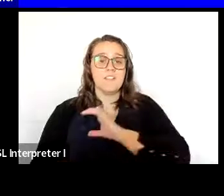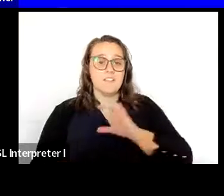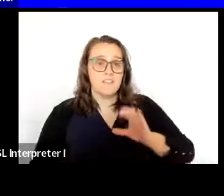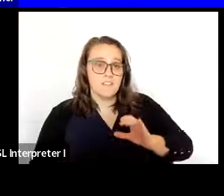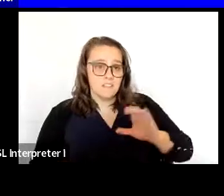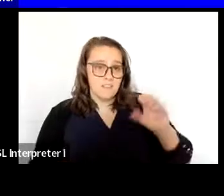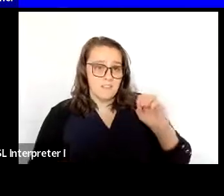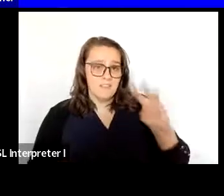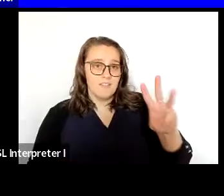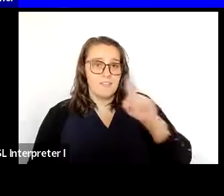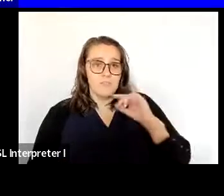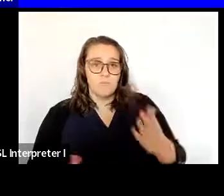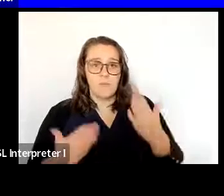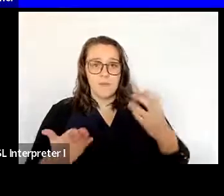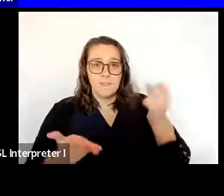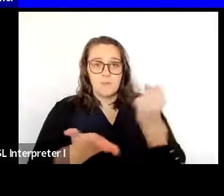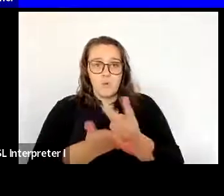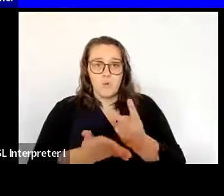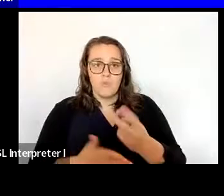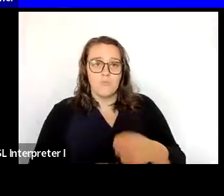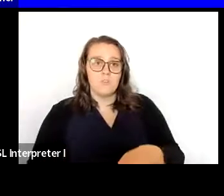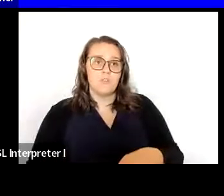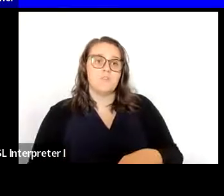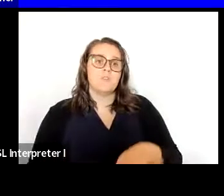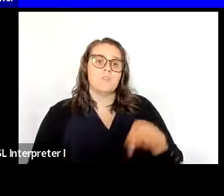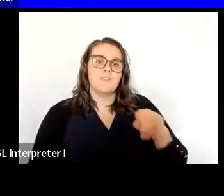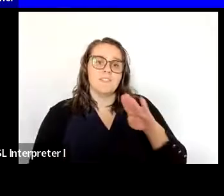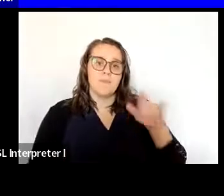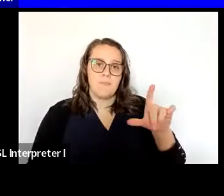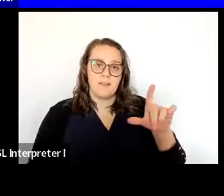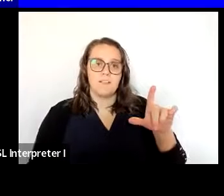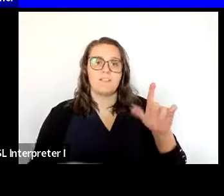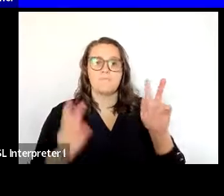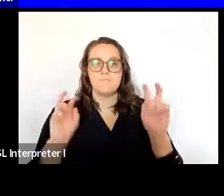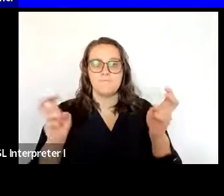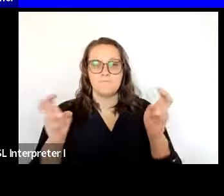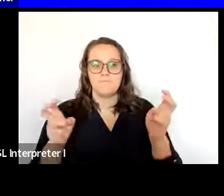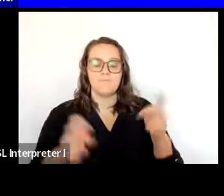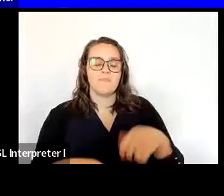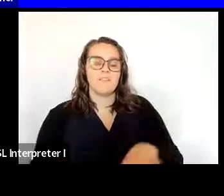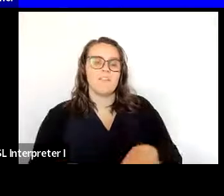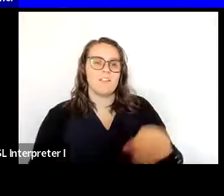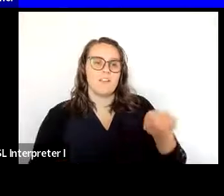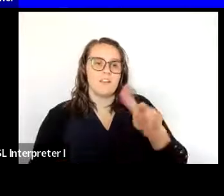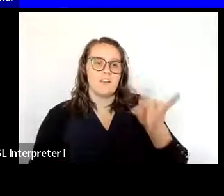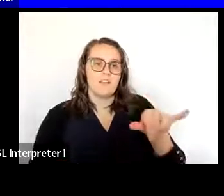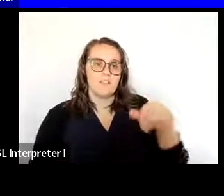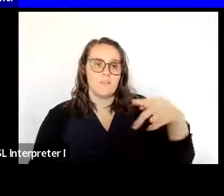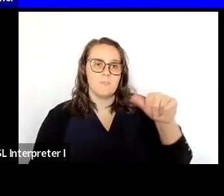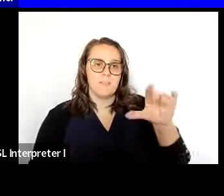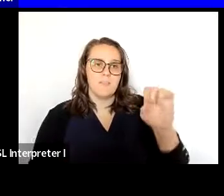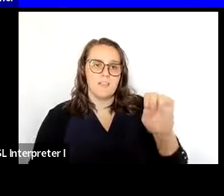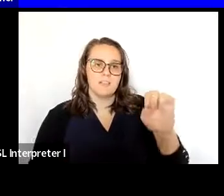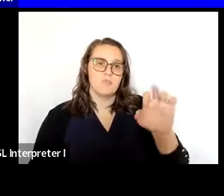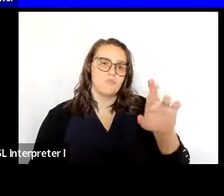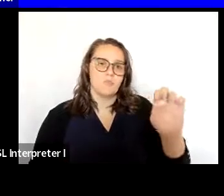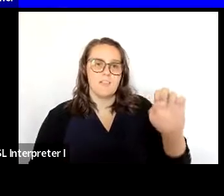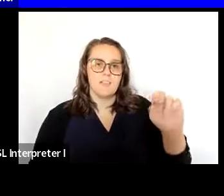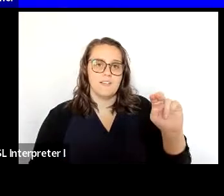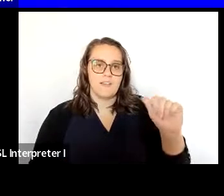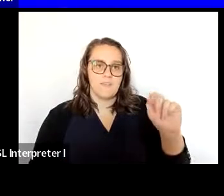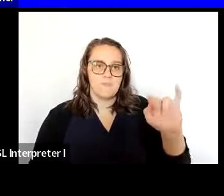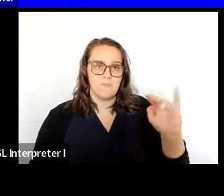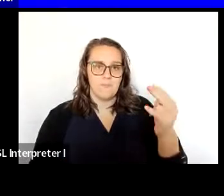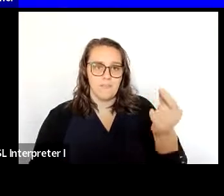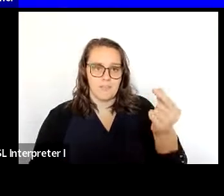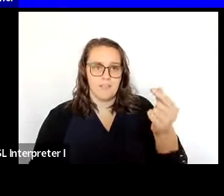Bill 24-145, the Navy Place Southeast redesignation and official street designation clarification Amendment Act of